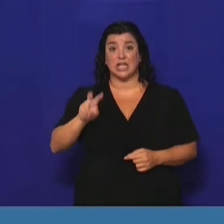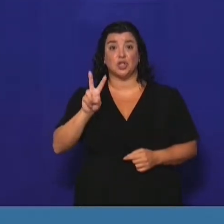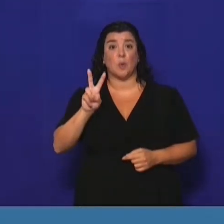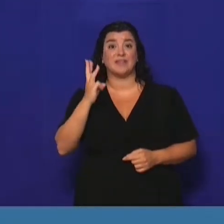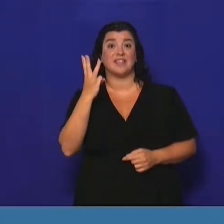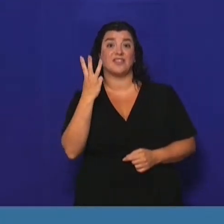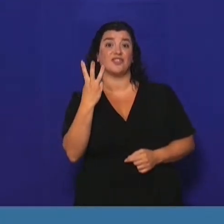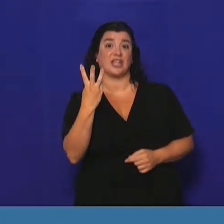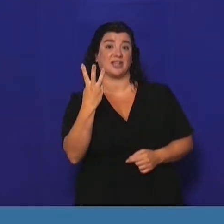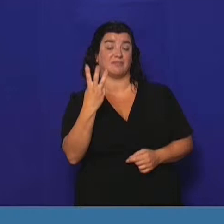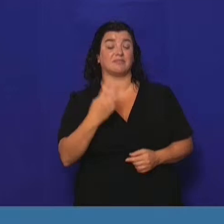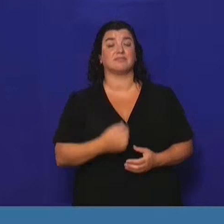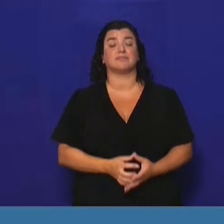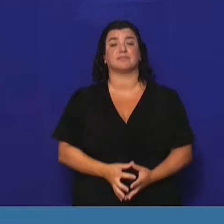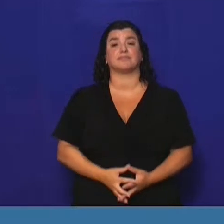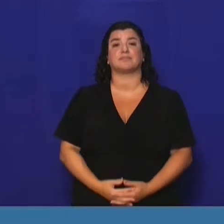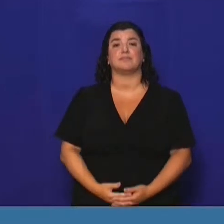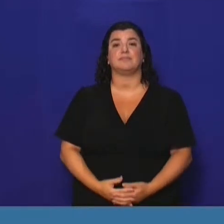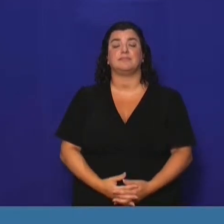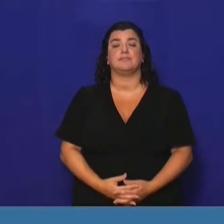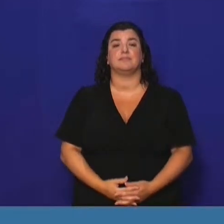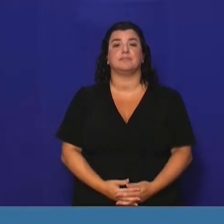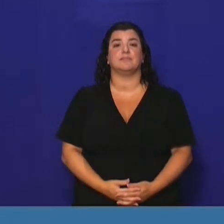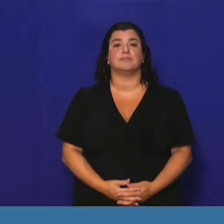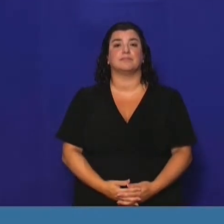23 cases attivi.